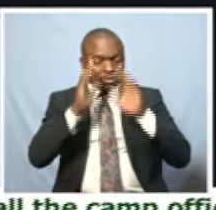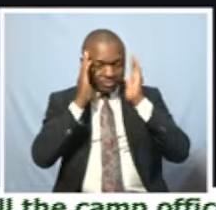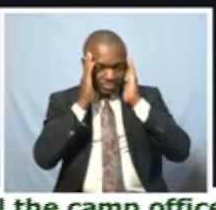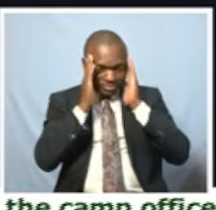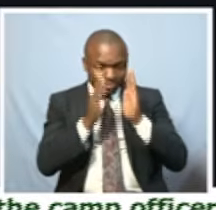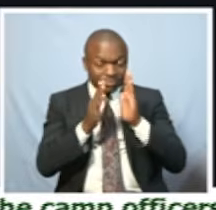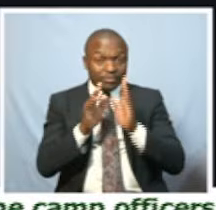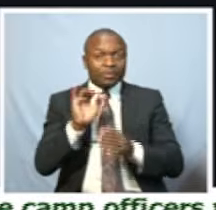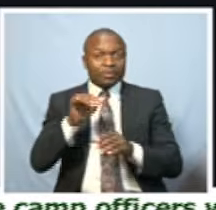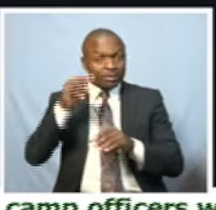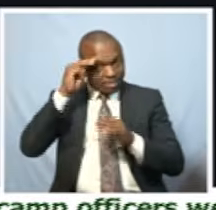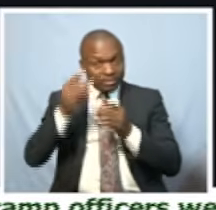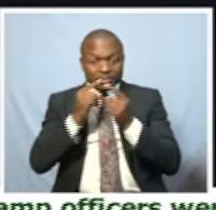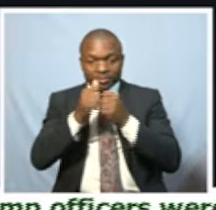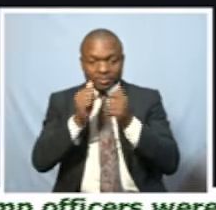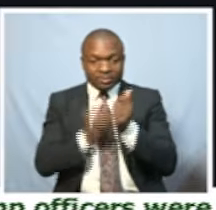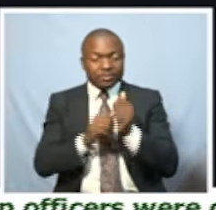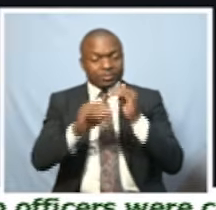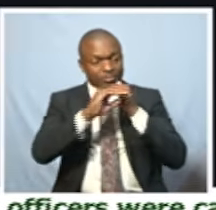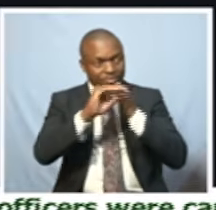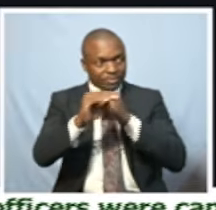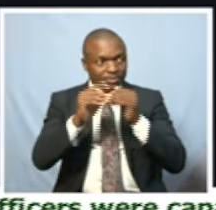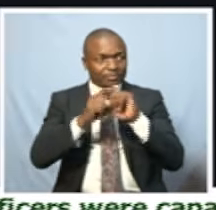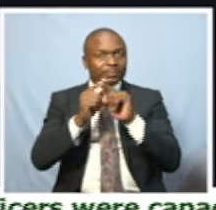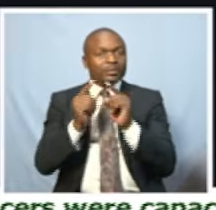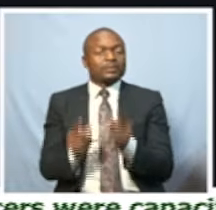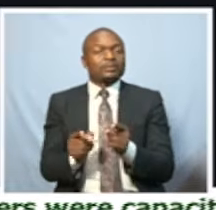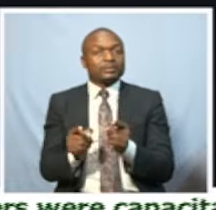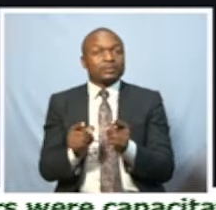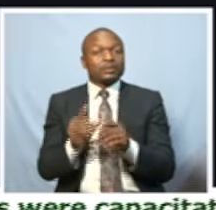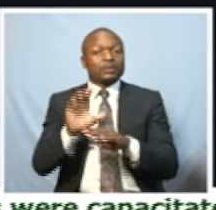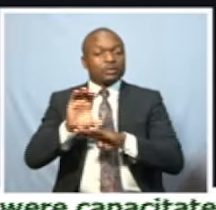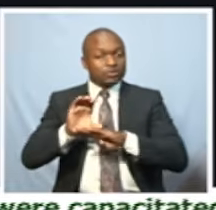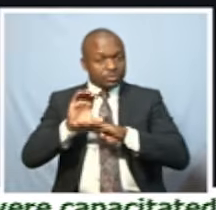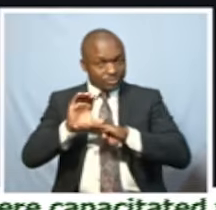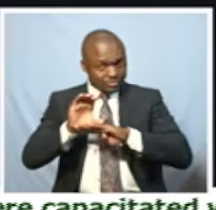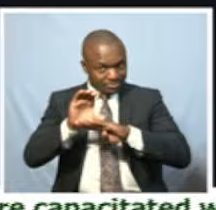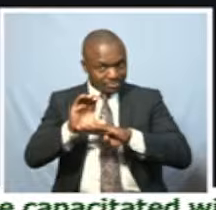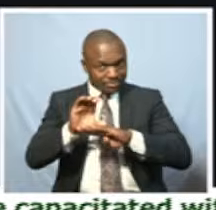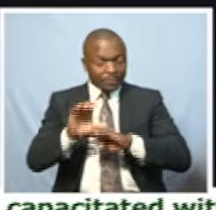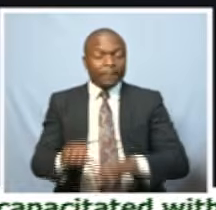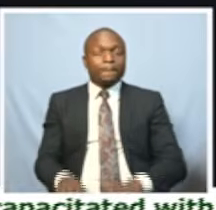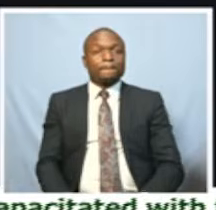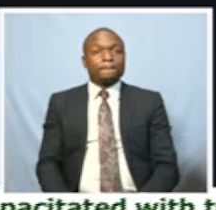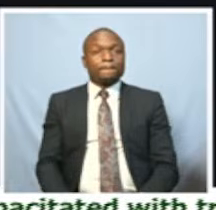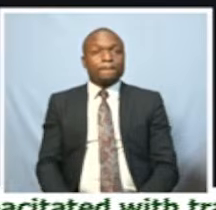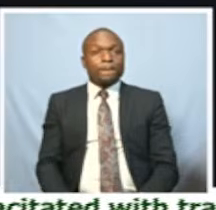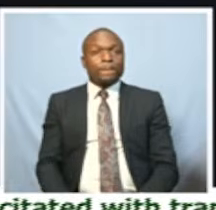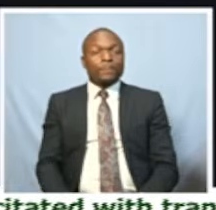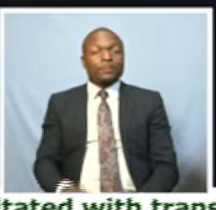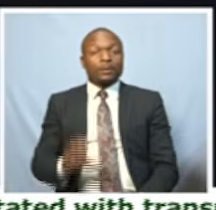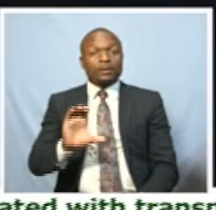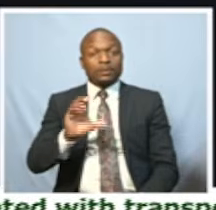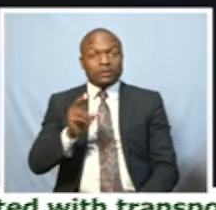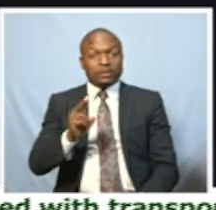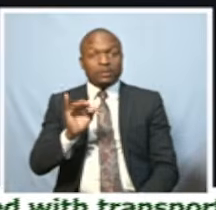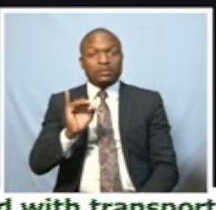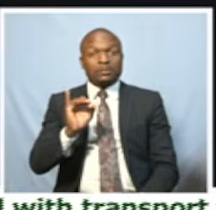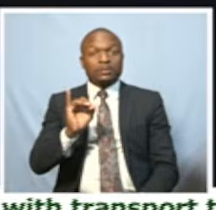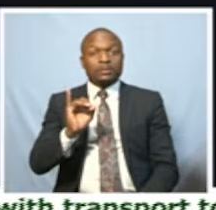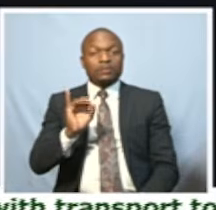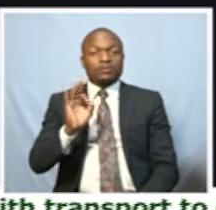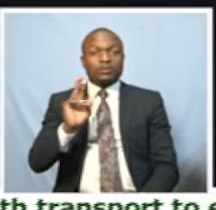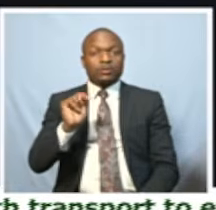to. Yes, the minister has talked about phases, but Chilubi and Chifunabuli share